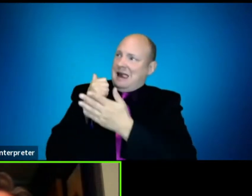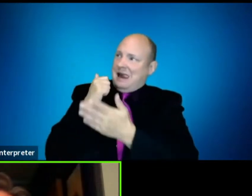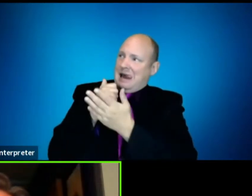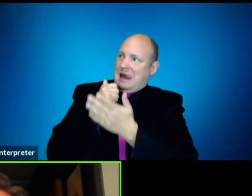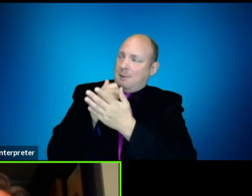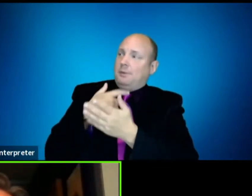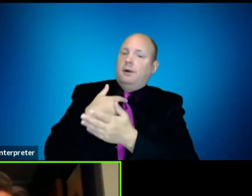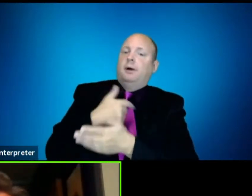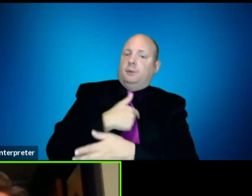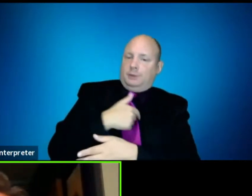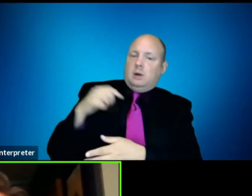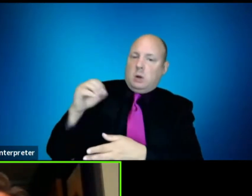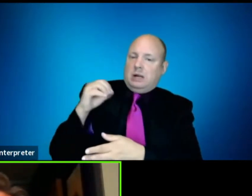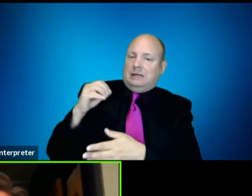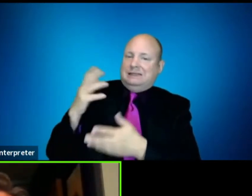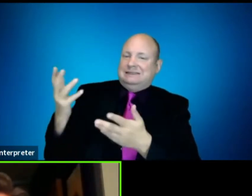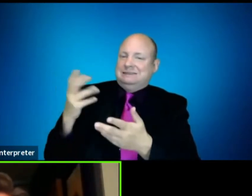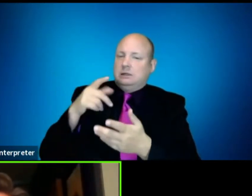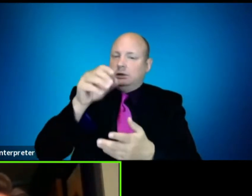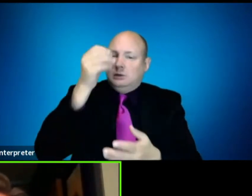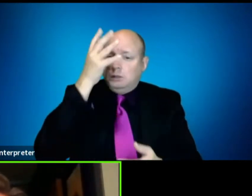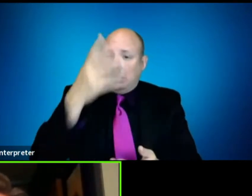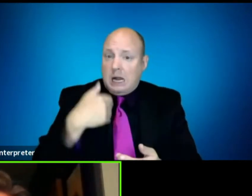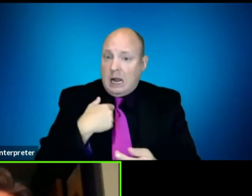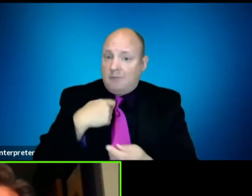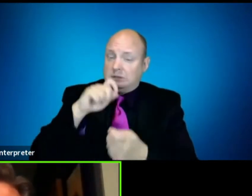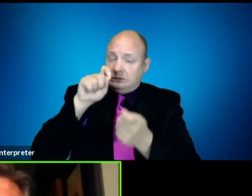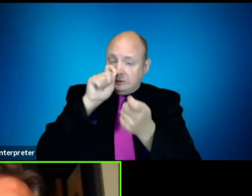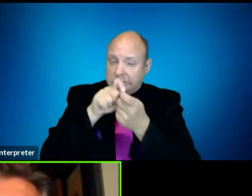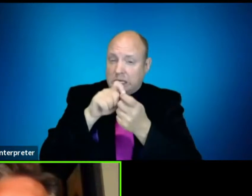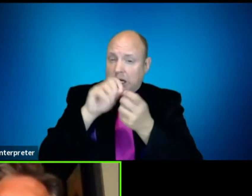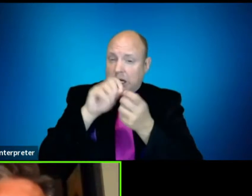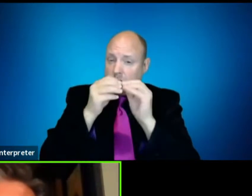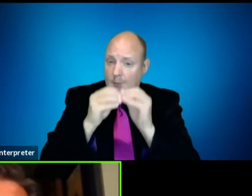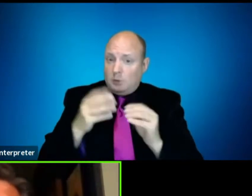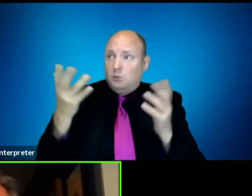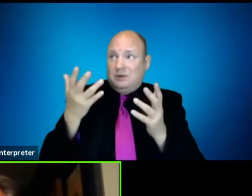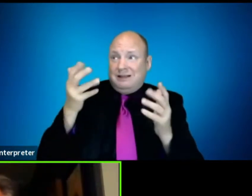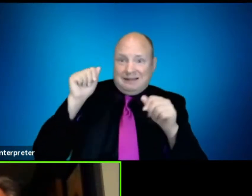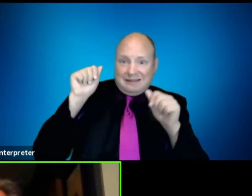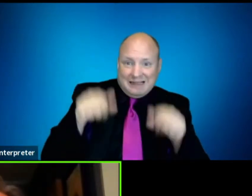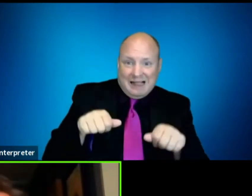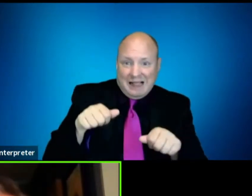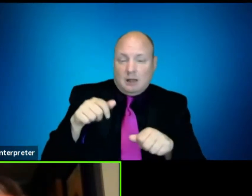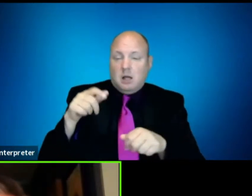nearest hospital, and that may be in a community that's on the other side of the state border.